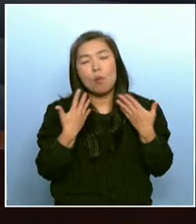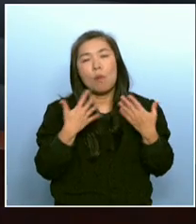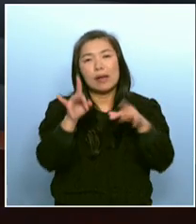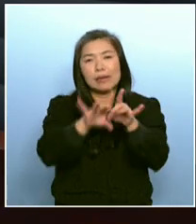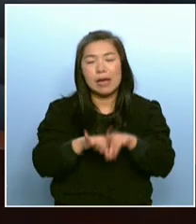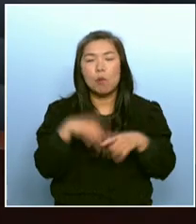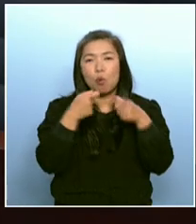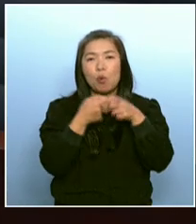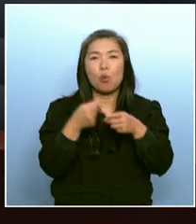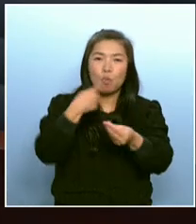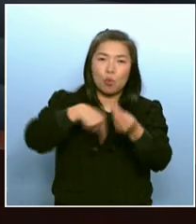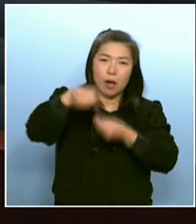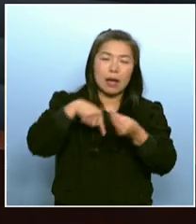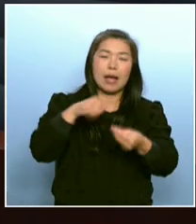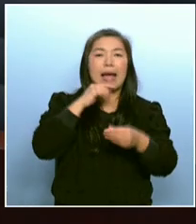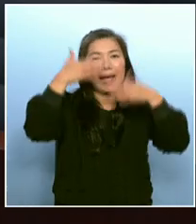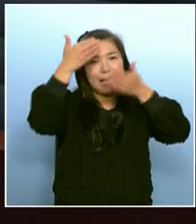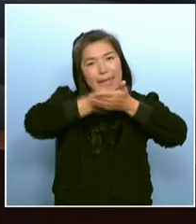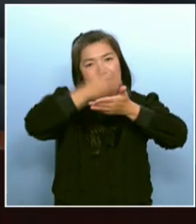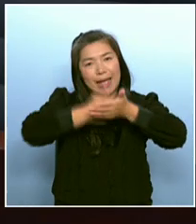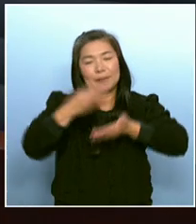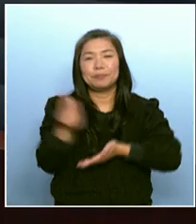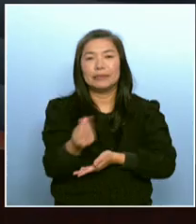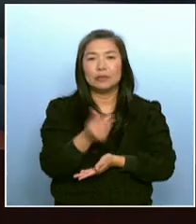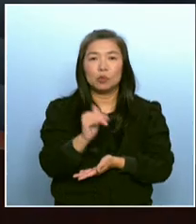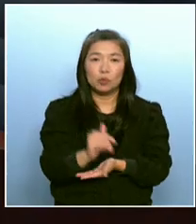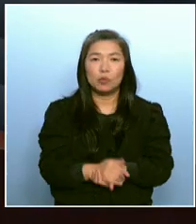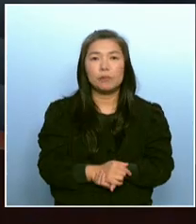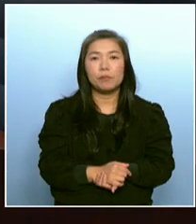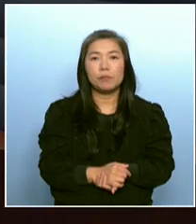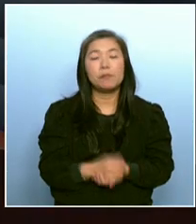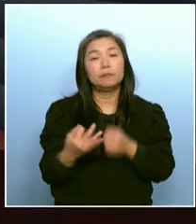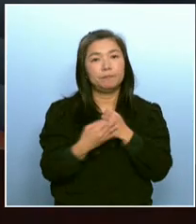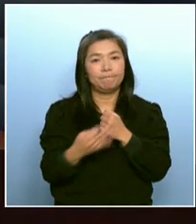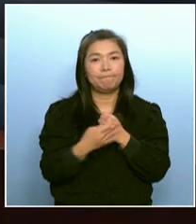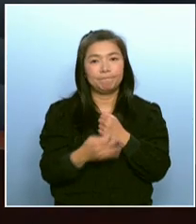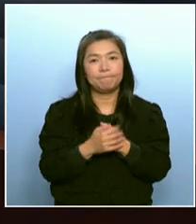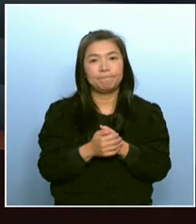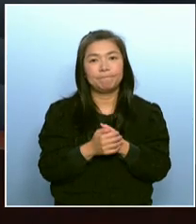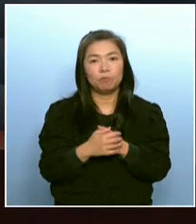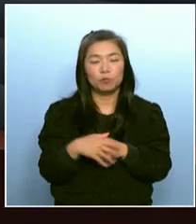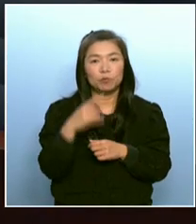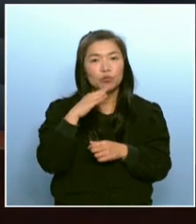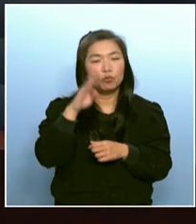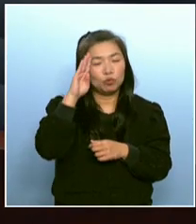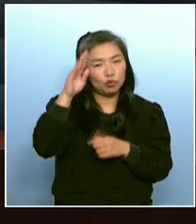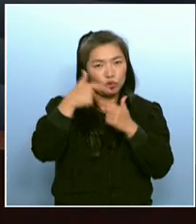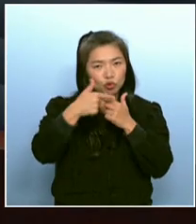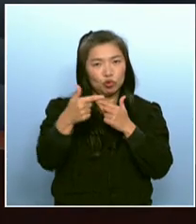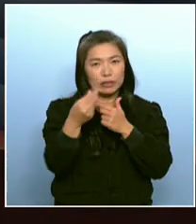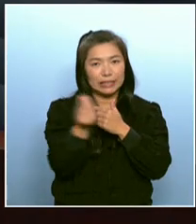the existing facilities nearby to reduce the overall cost of the